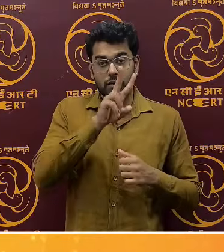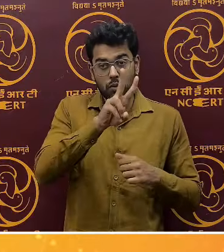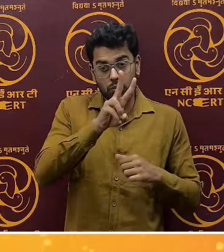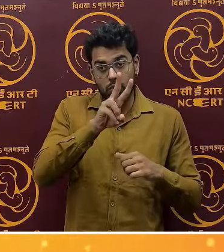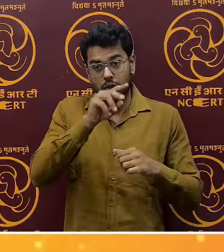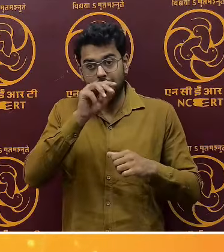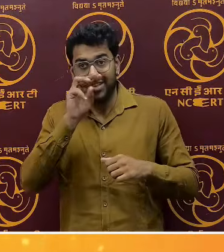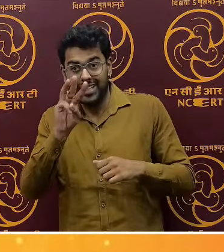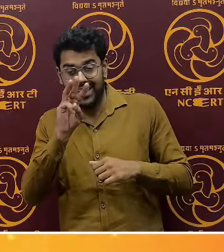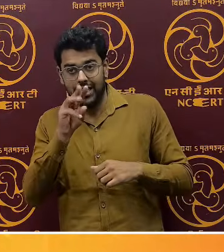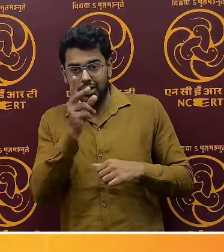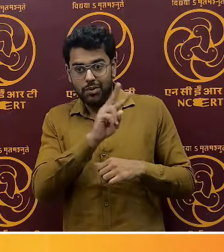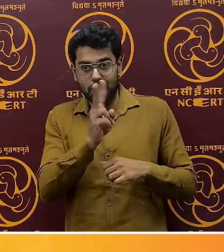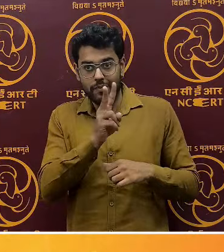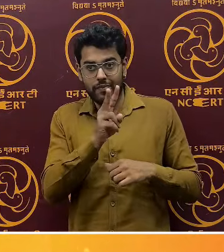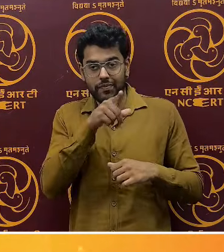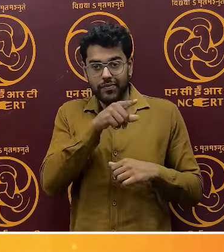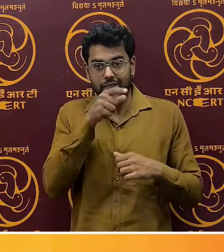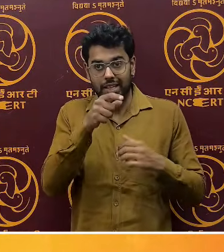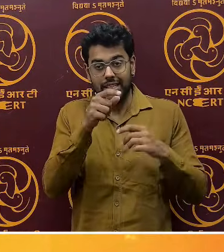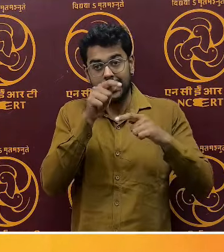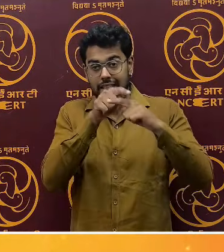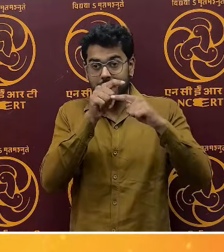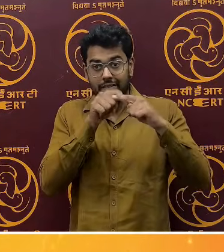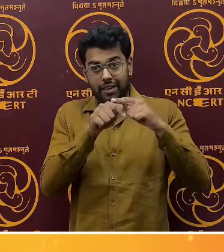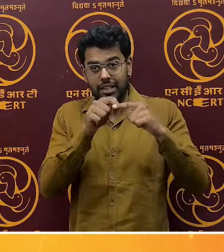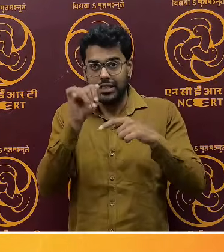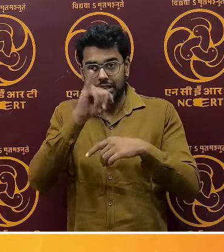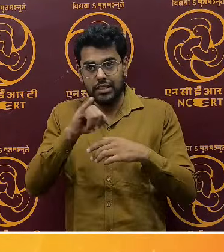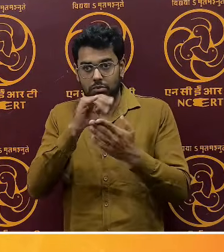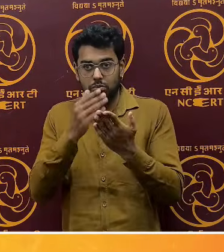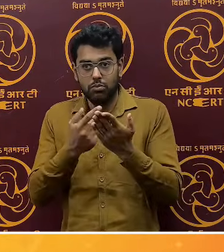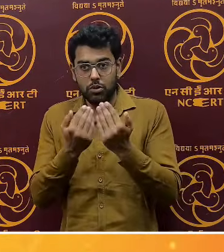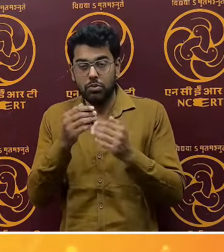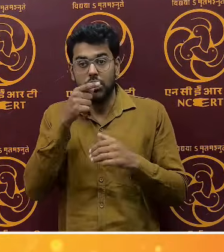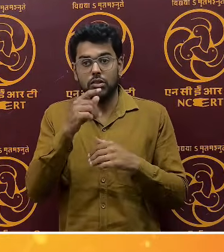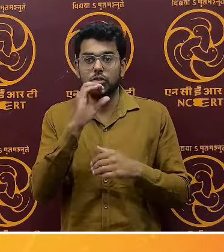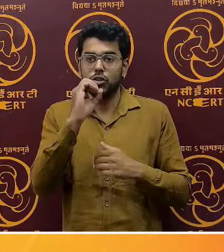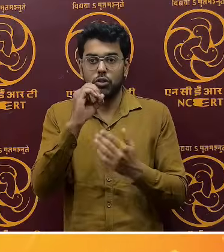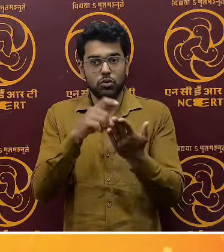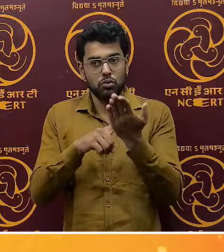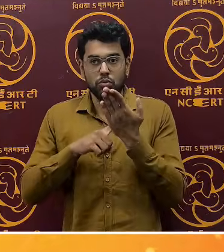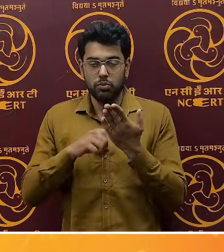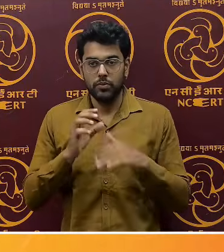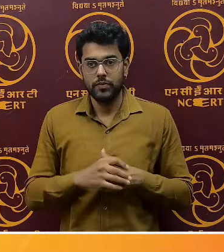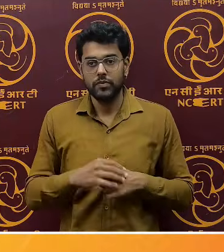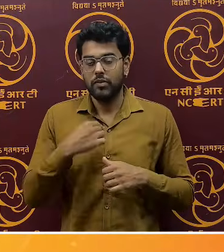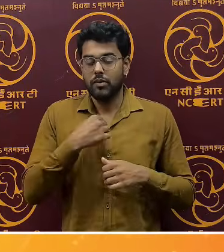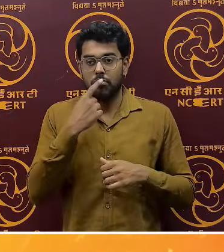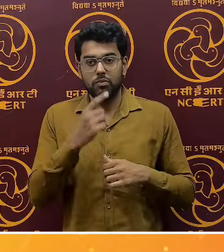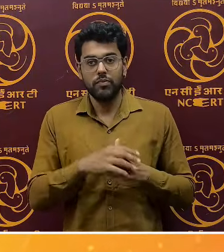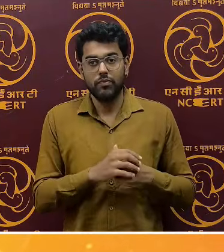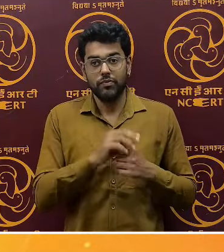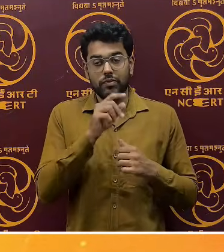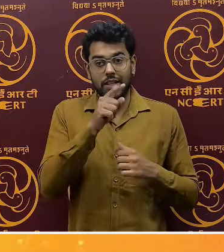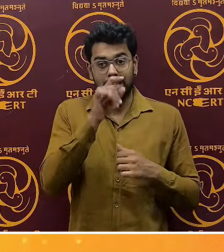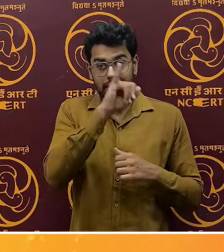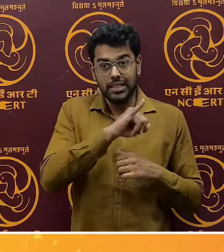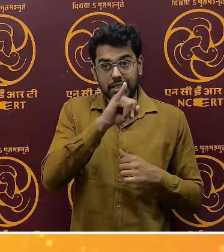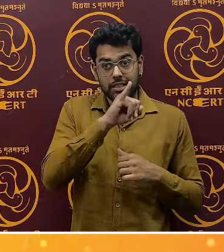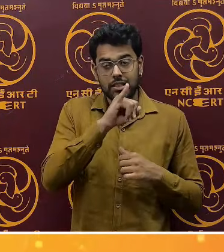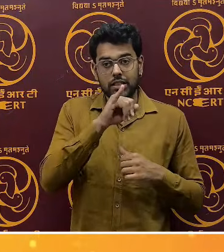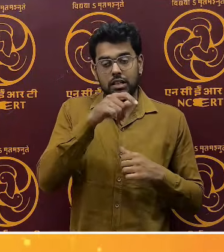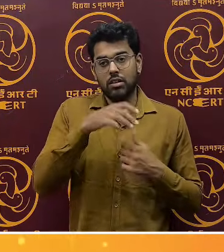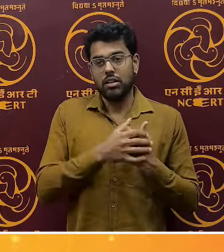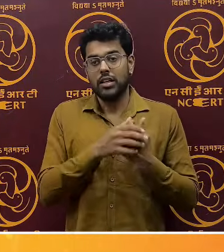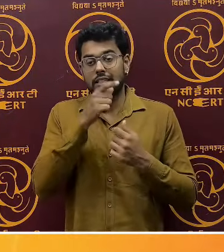the numbers which exactly divide this 6 and leaving remainder 0. So we say 2 is a factor of 6 and 3